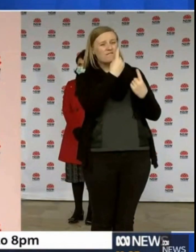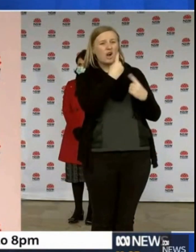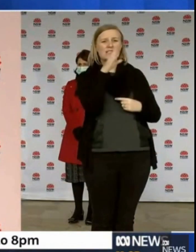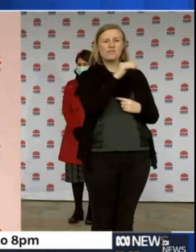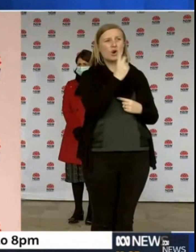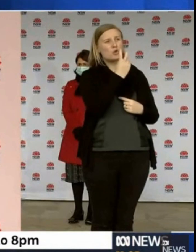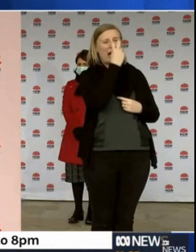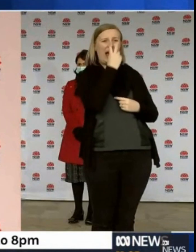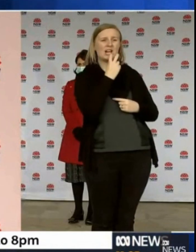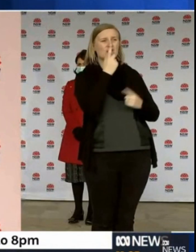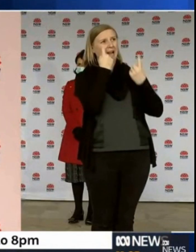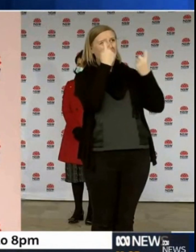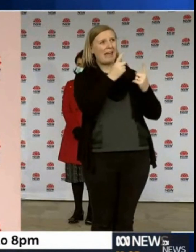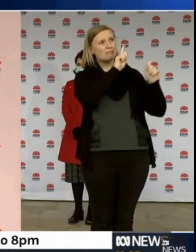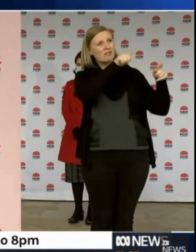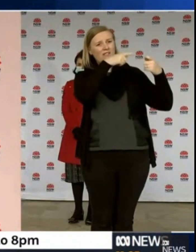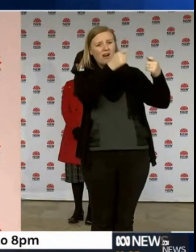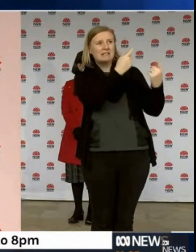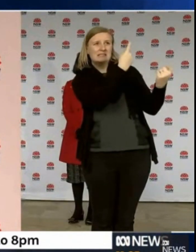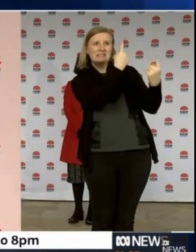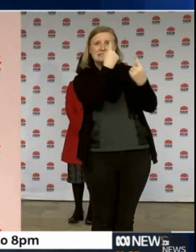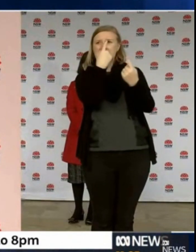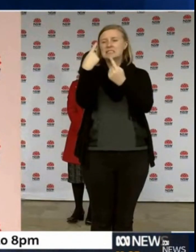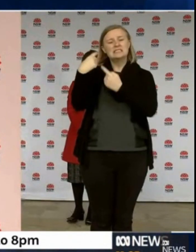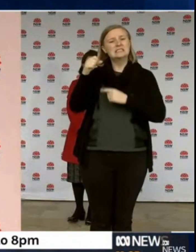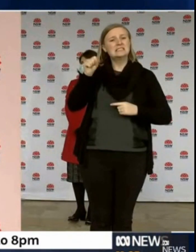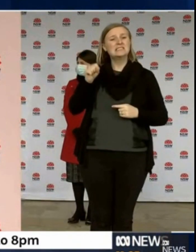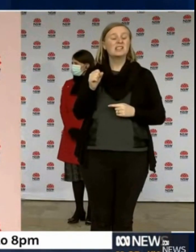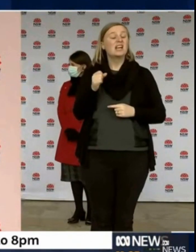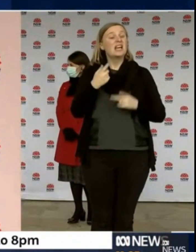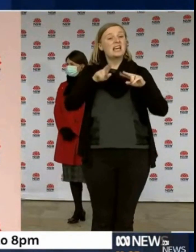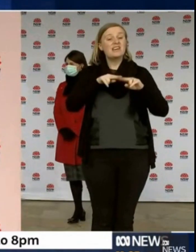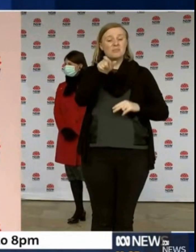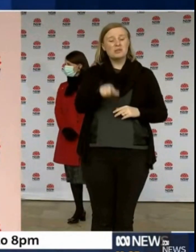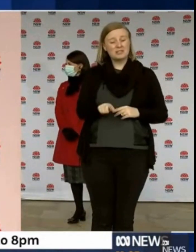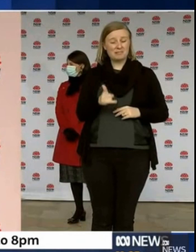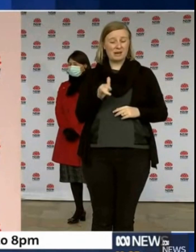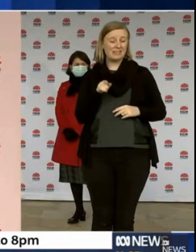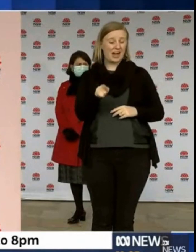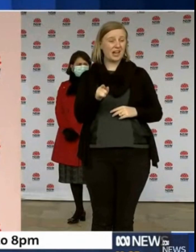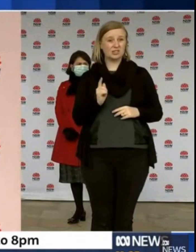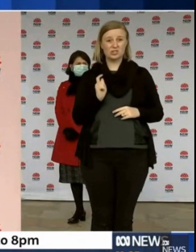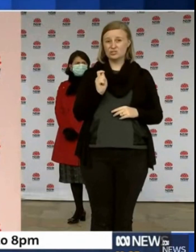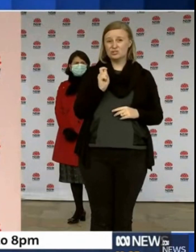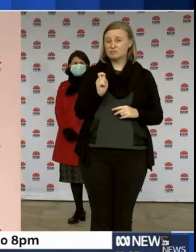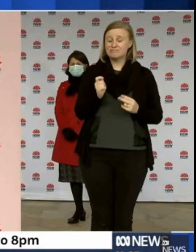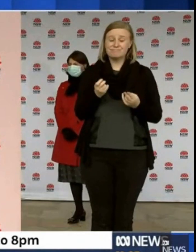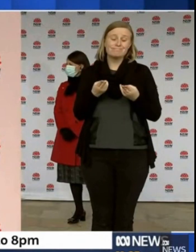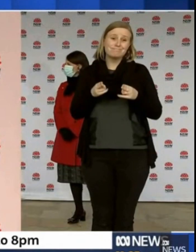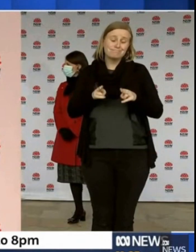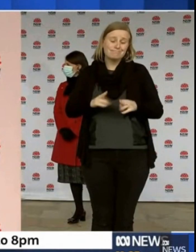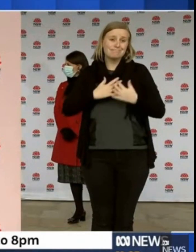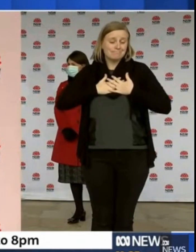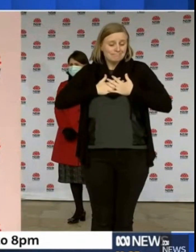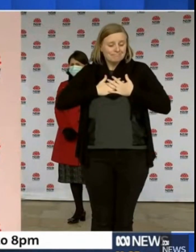this time. There are obviously exceptions to those where there may be end-of-life care or critical moments that